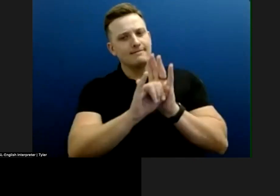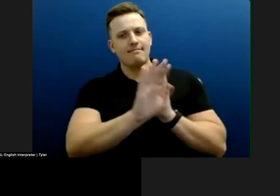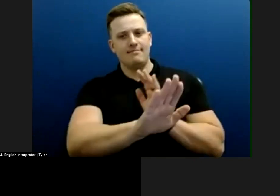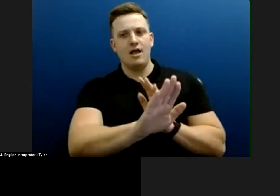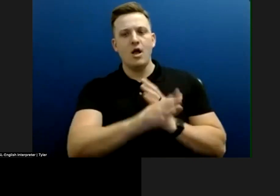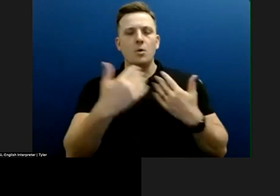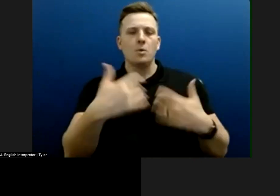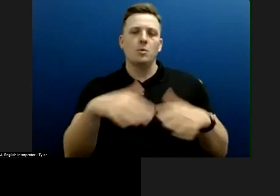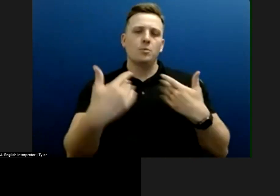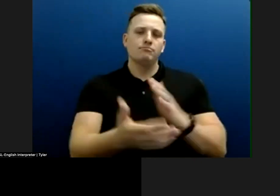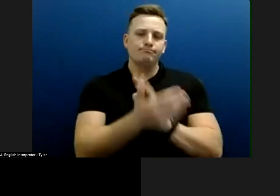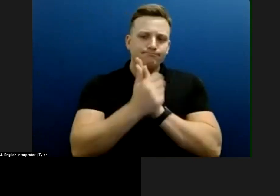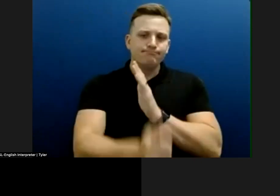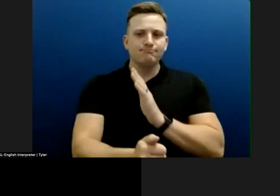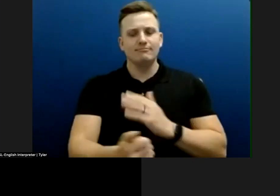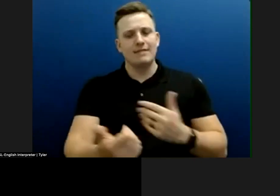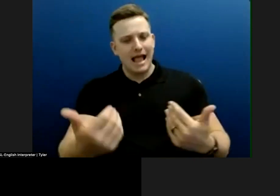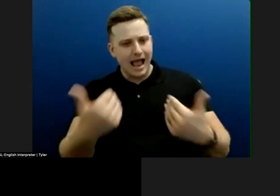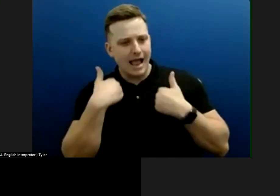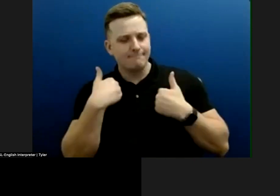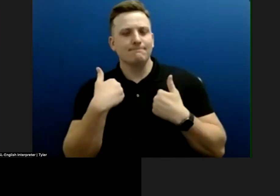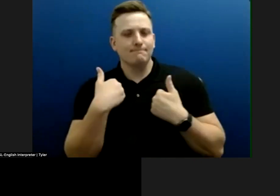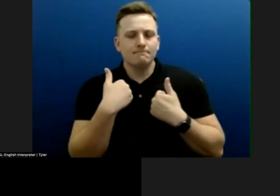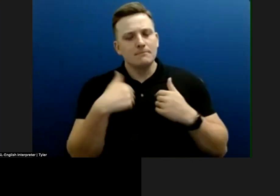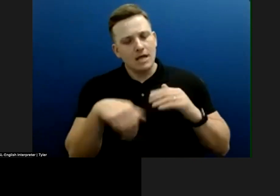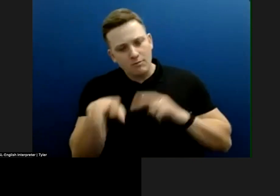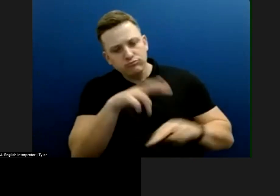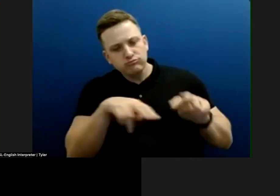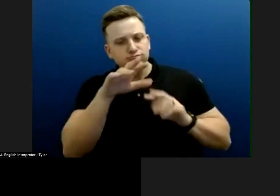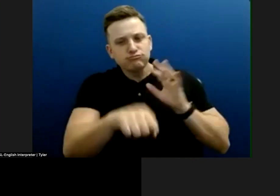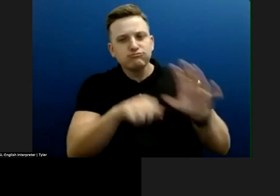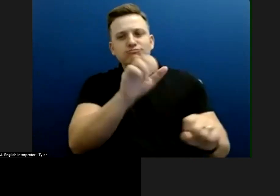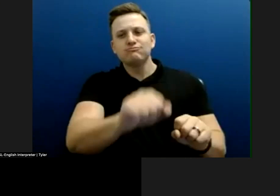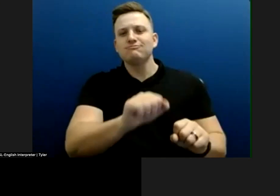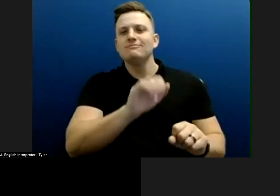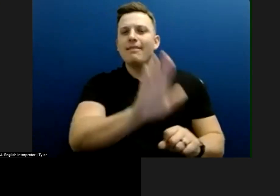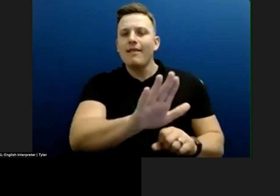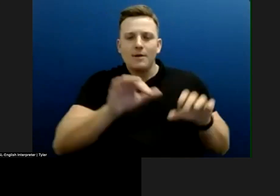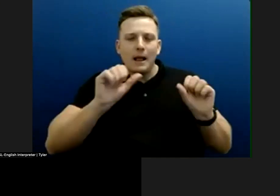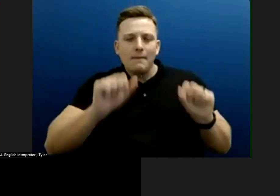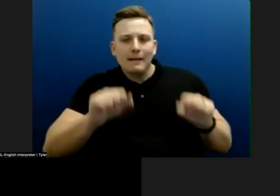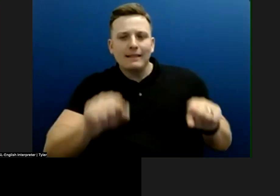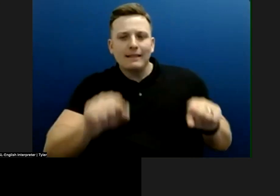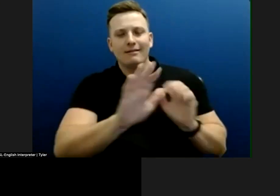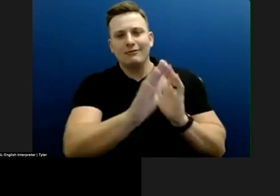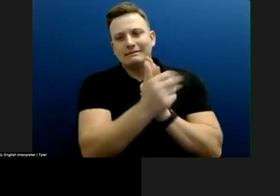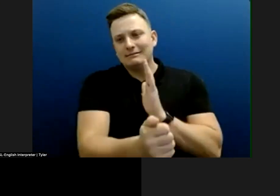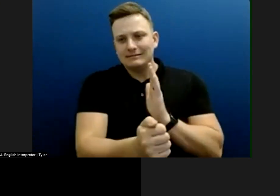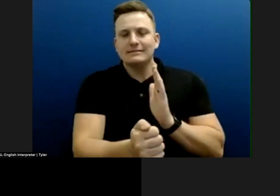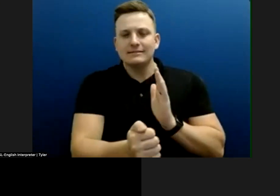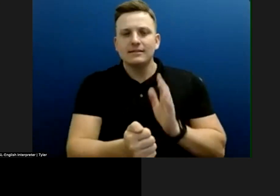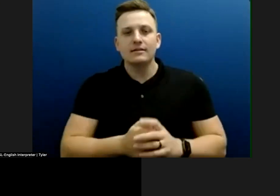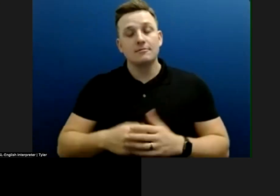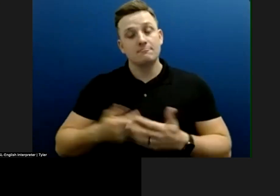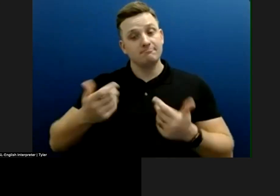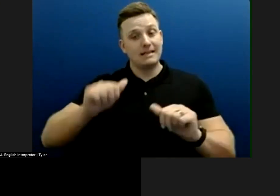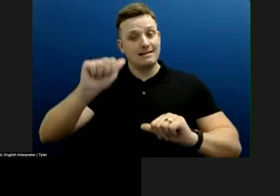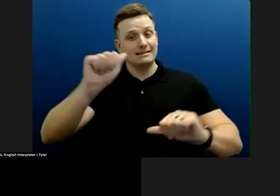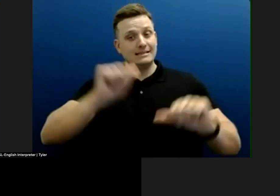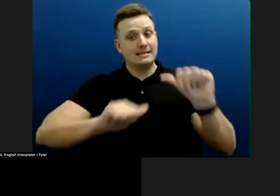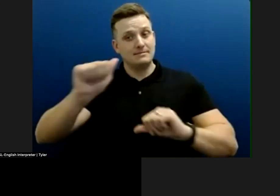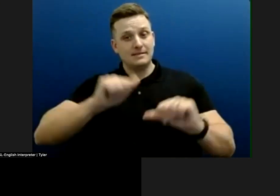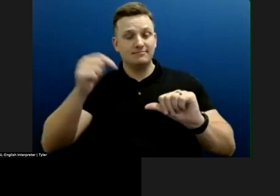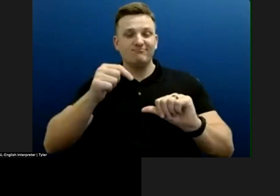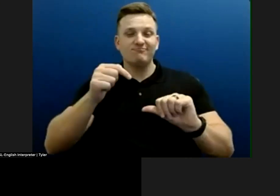those potentials, and we find those abilities. And it's why assessment is best to